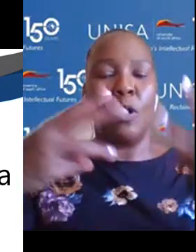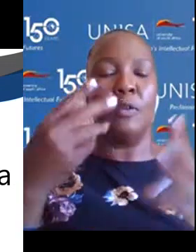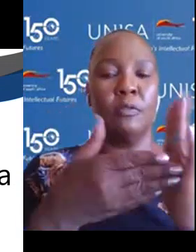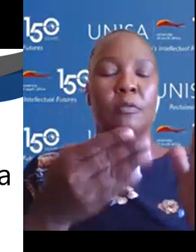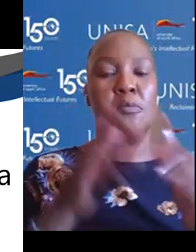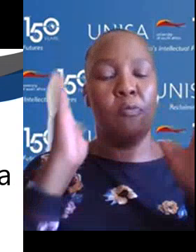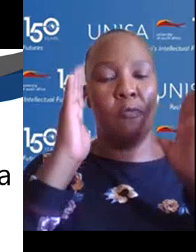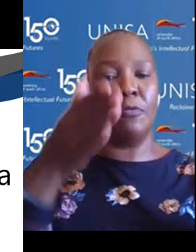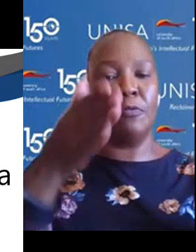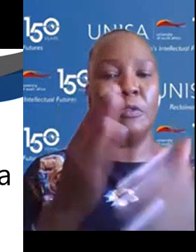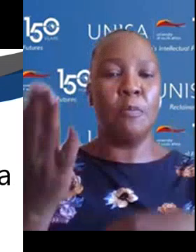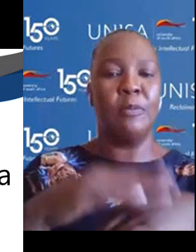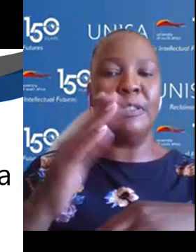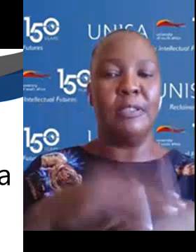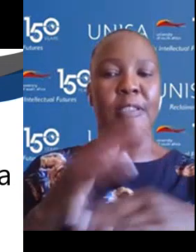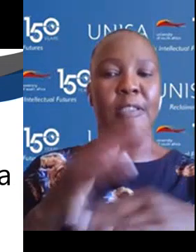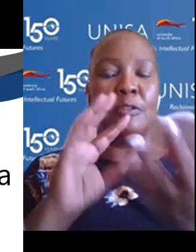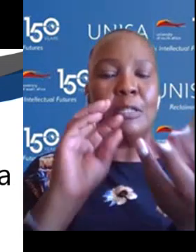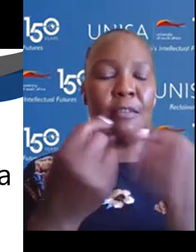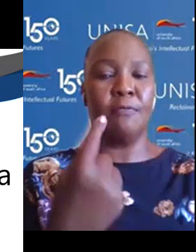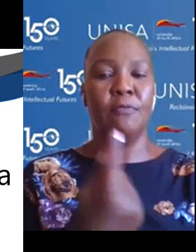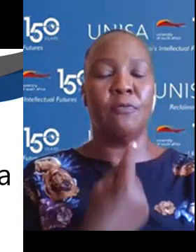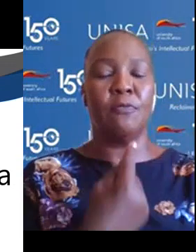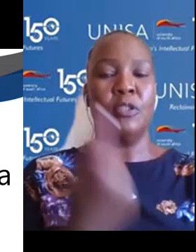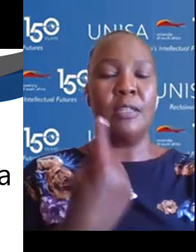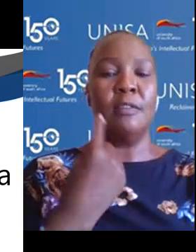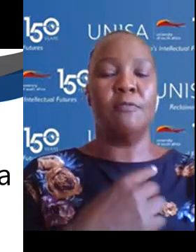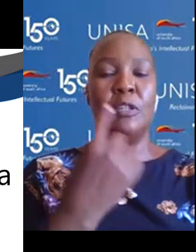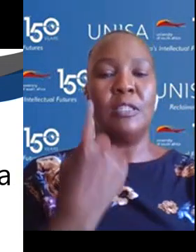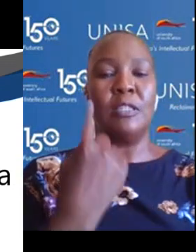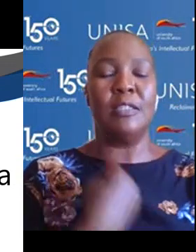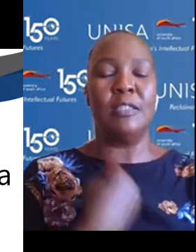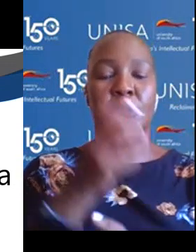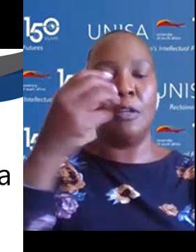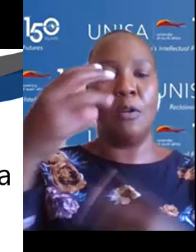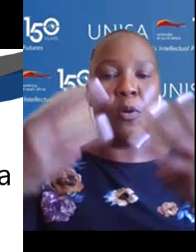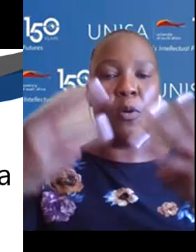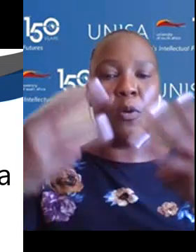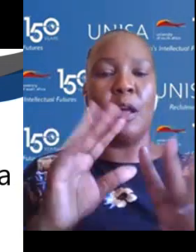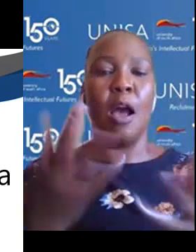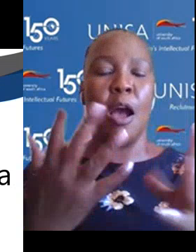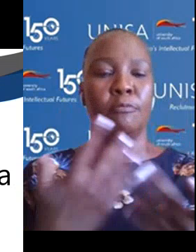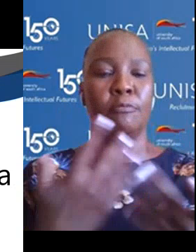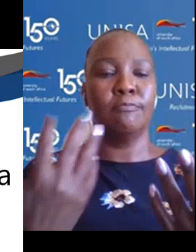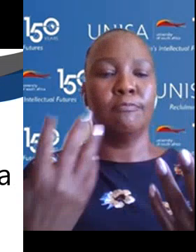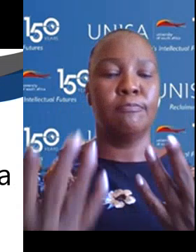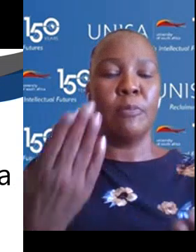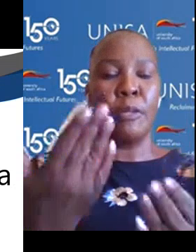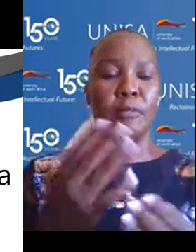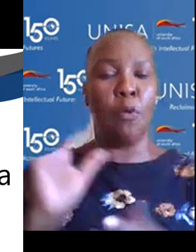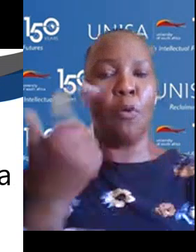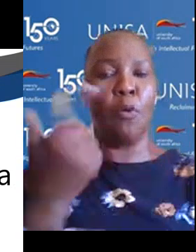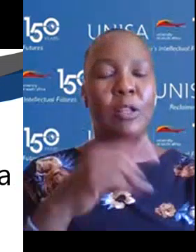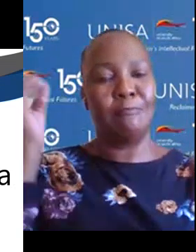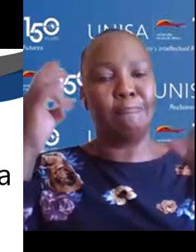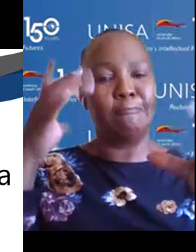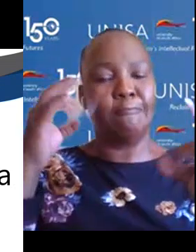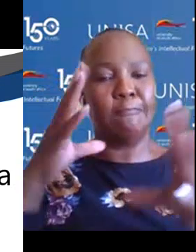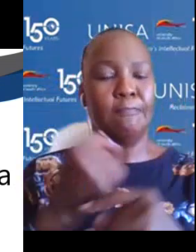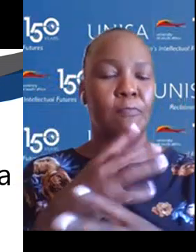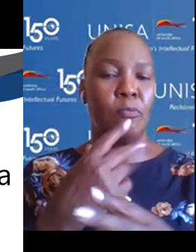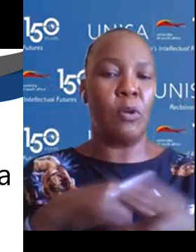focusing more on the ones that you will create for yourself, for your individual work. How you can track, for instance, all the information that you're perhaps